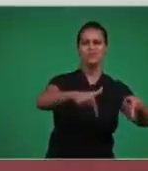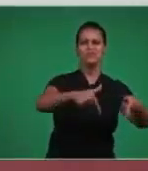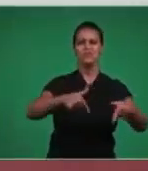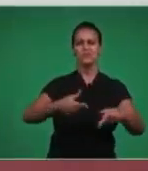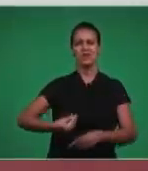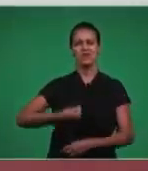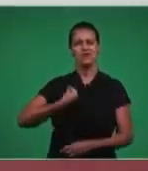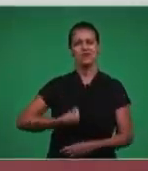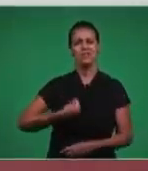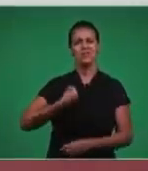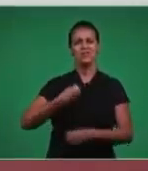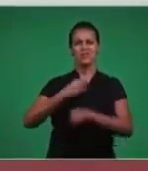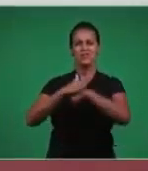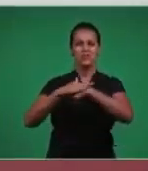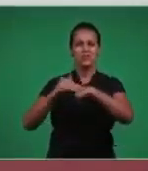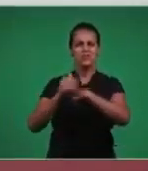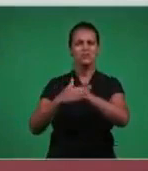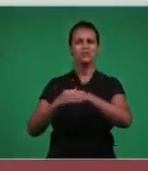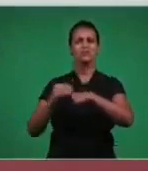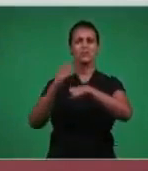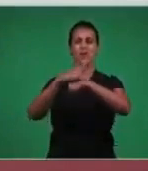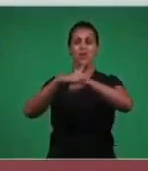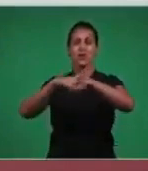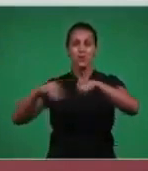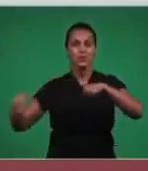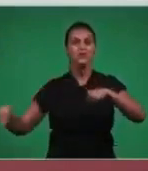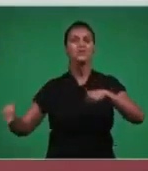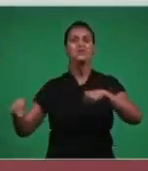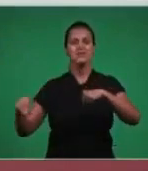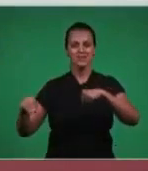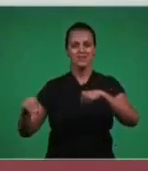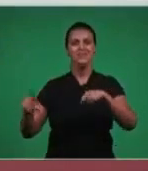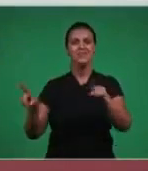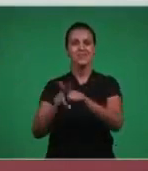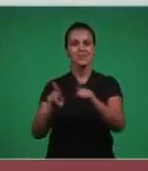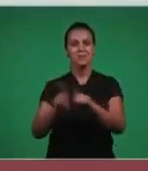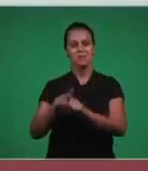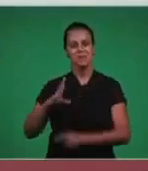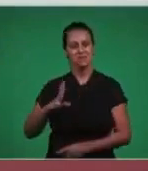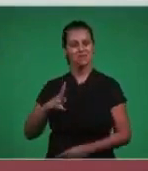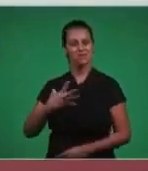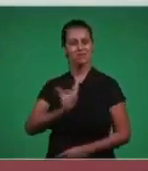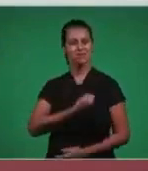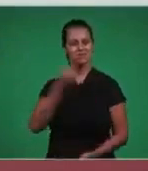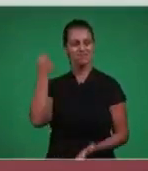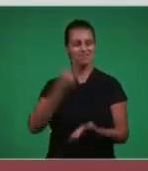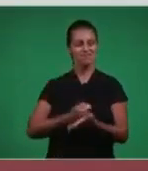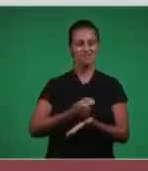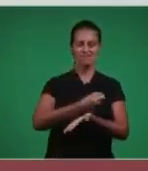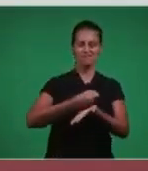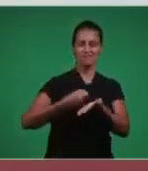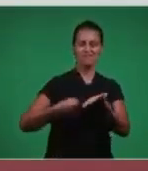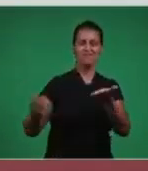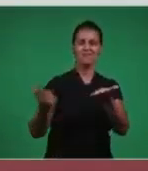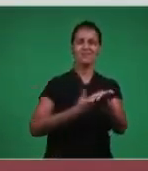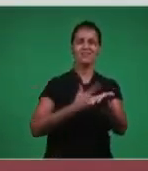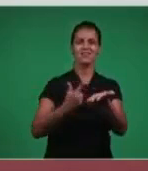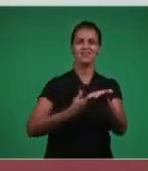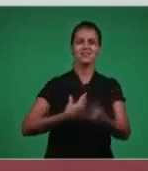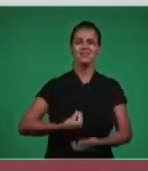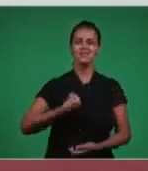brings comfort, He heals, and He confirms our names in the Book of Life, blessed be the name of the